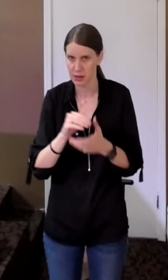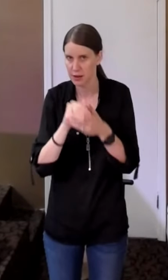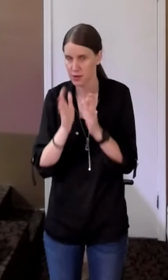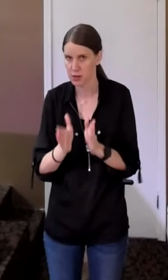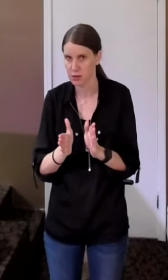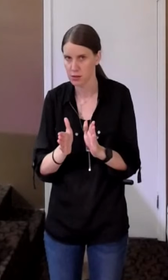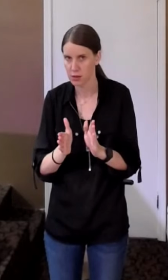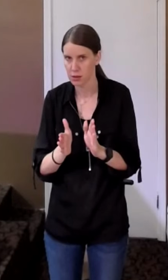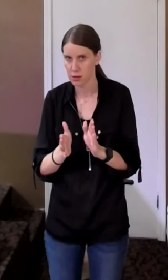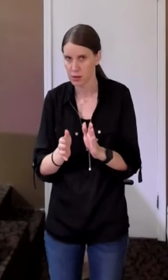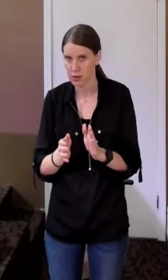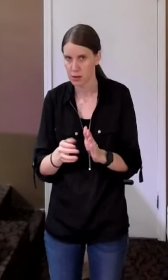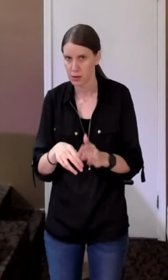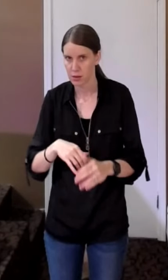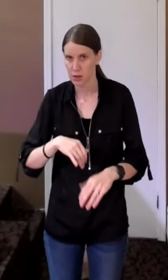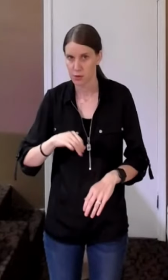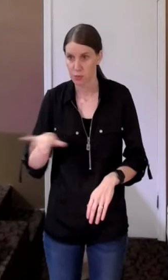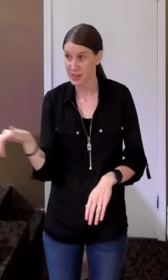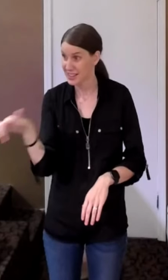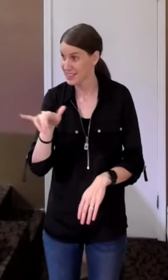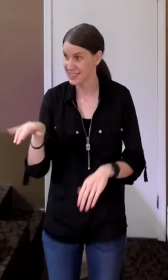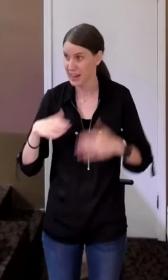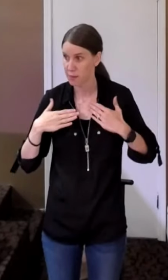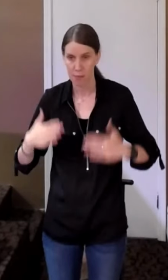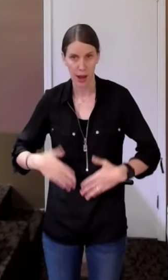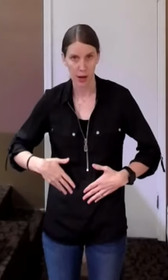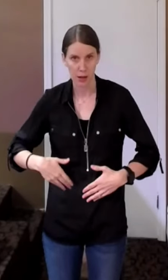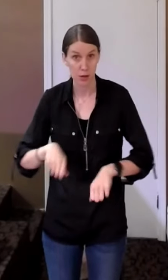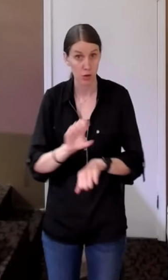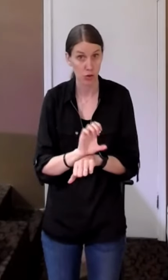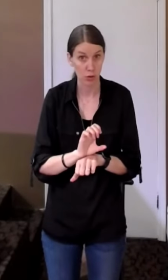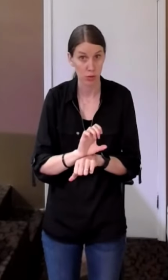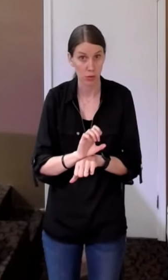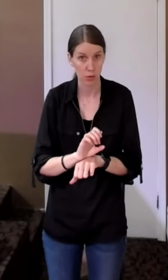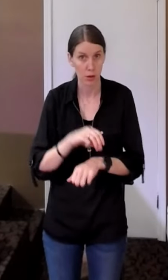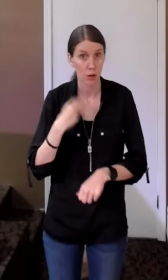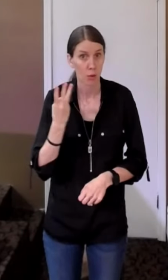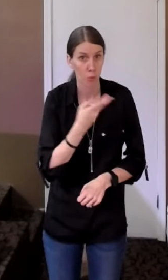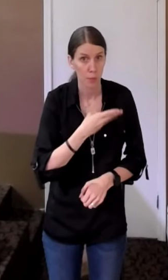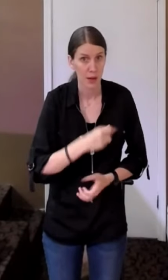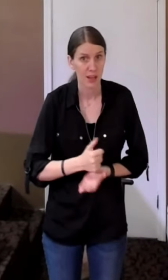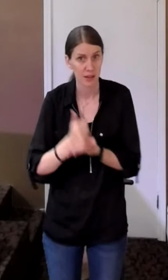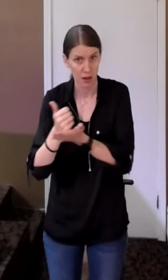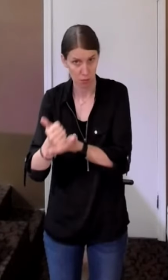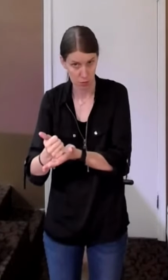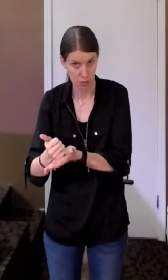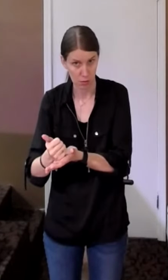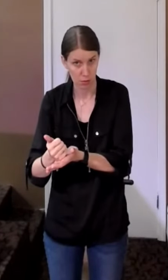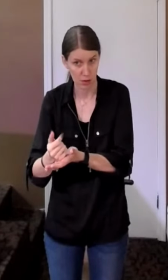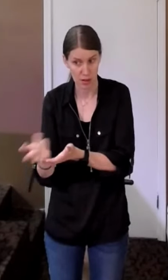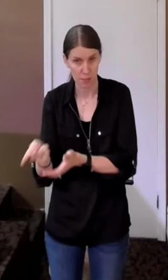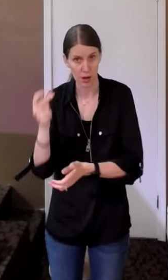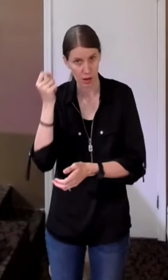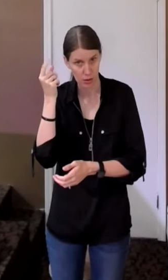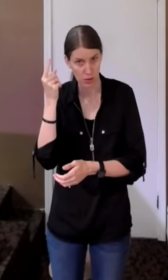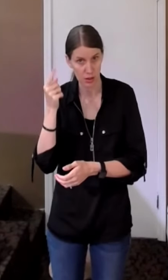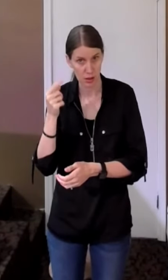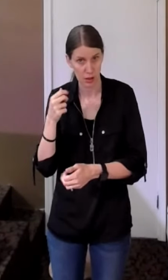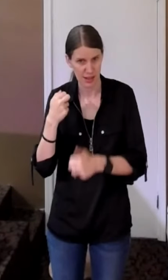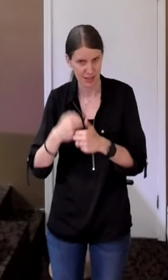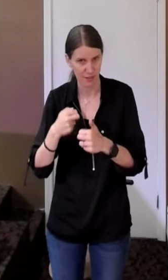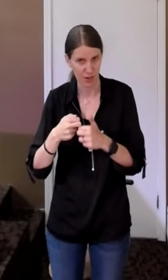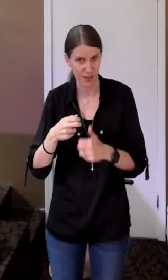part of the same body, the church, we should be able to help them understand. It's really hard to see